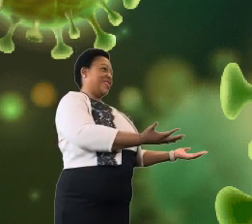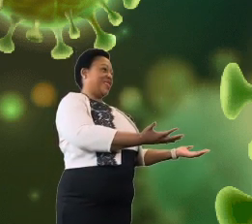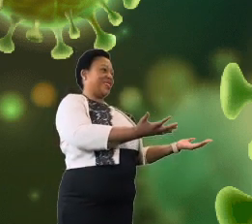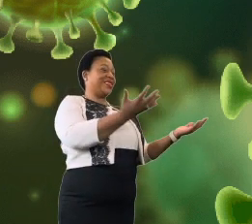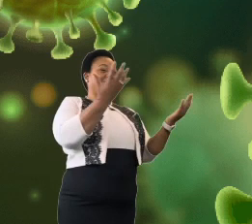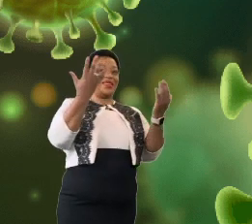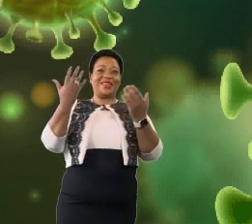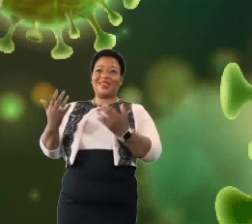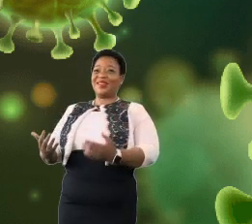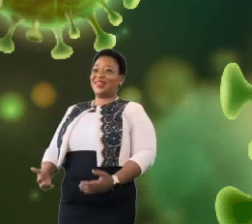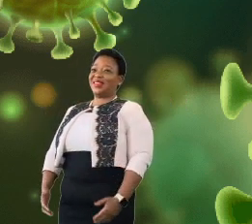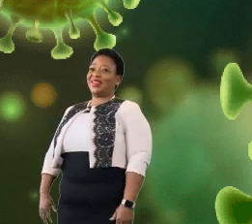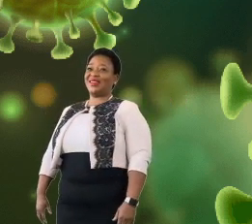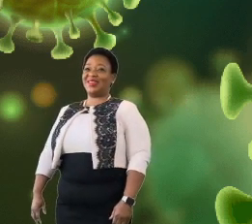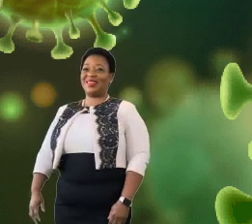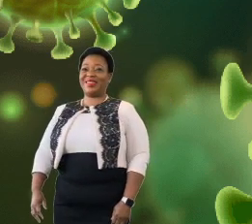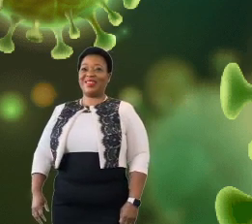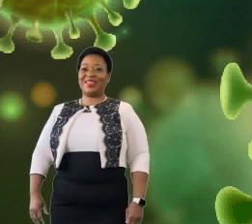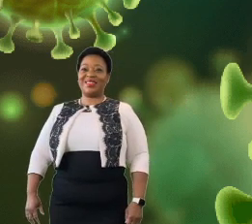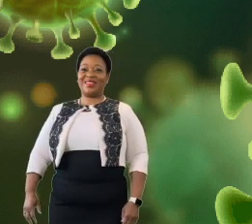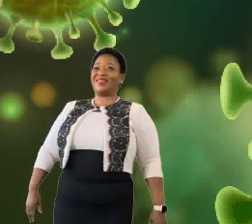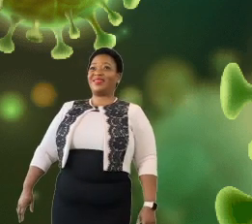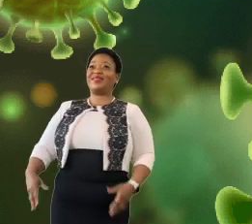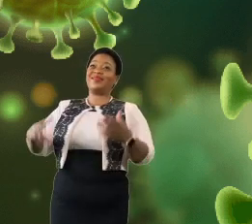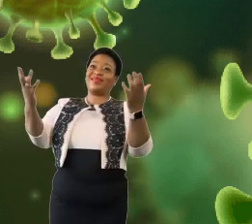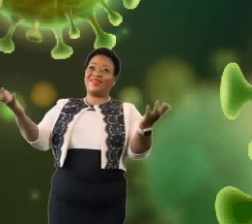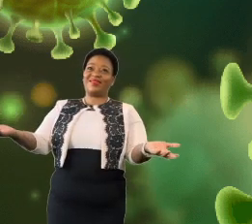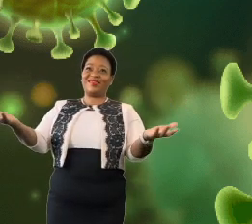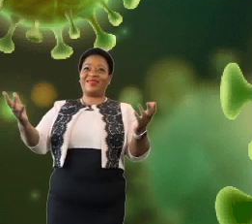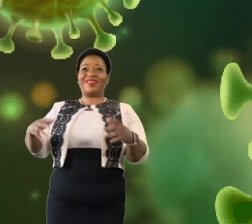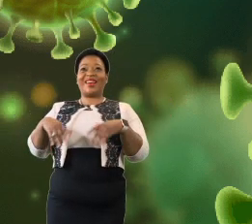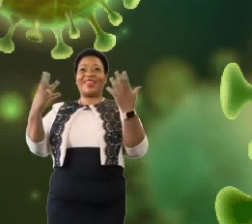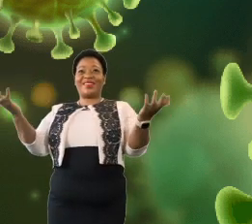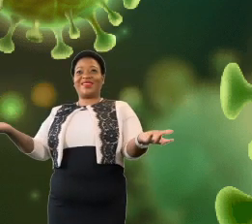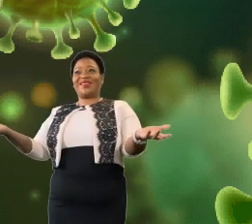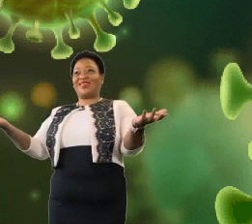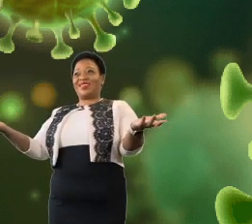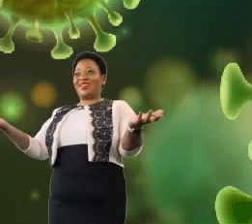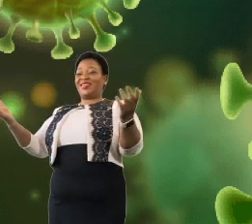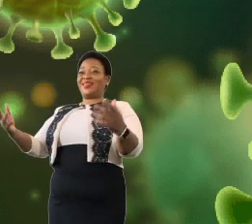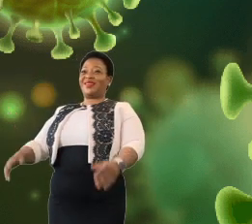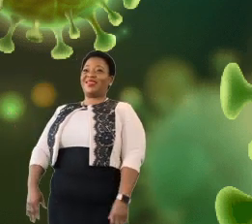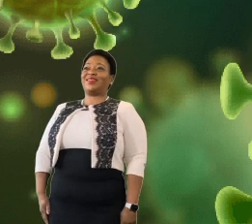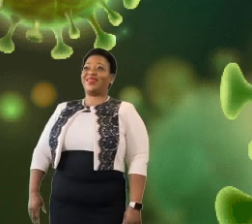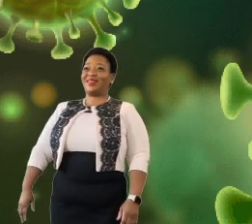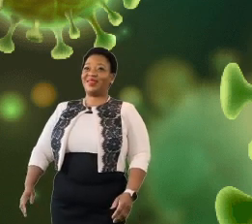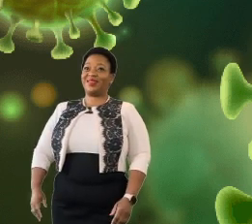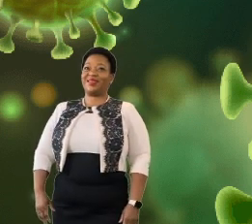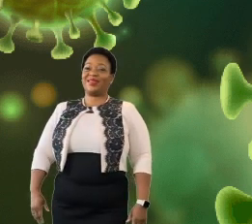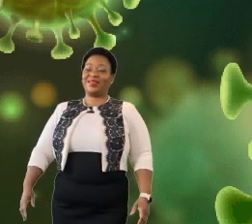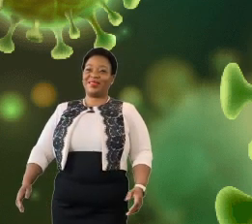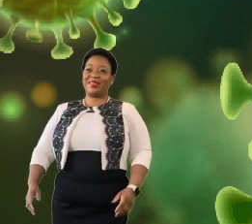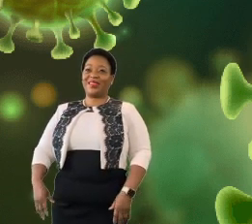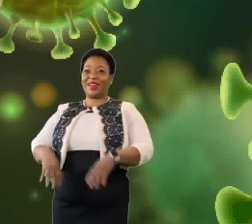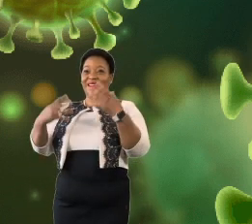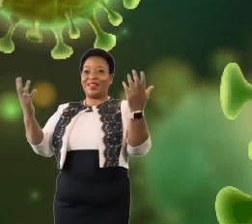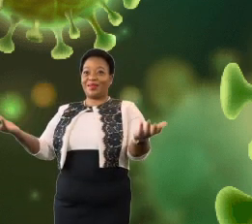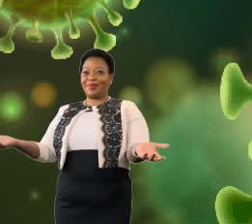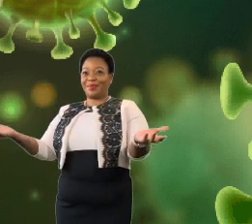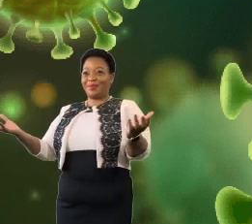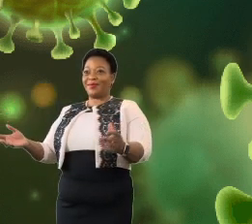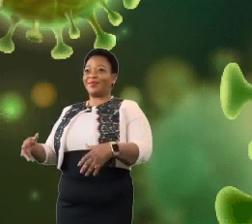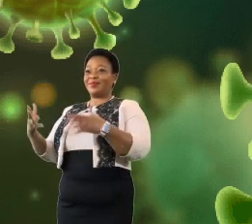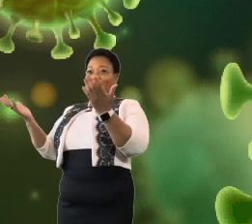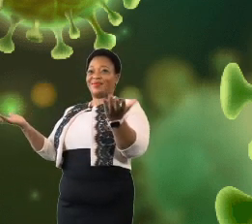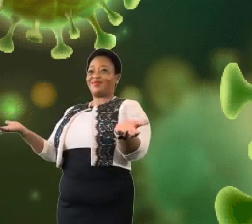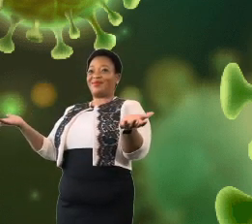services the project owner believes that they require? And then give a quick explanation of what back the